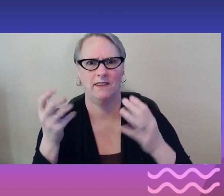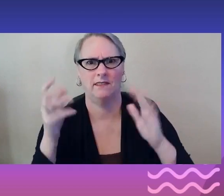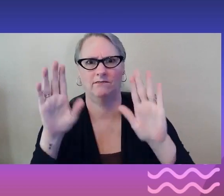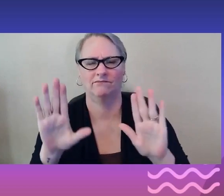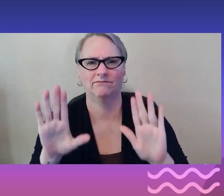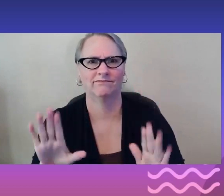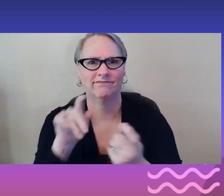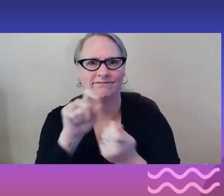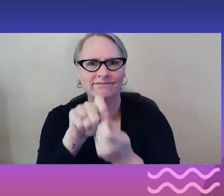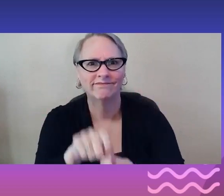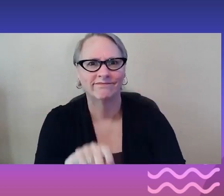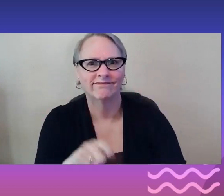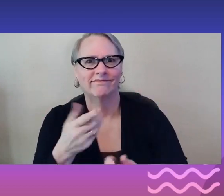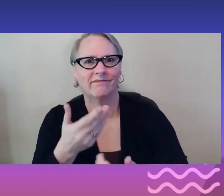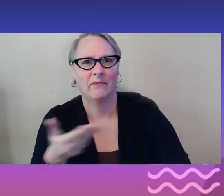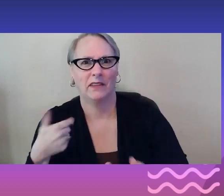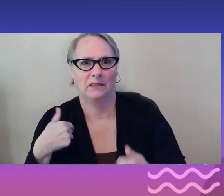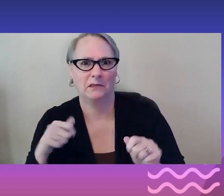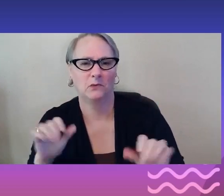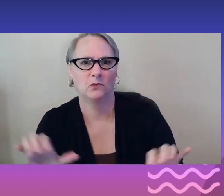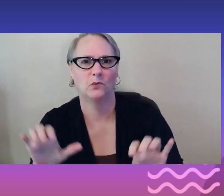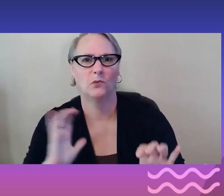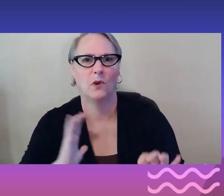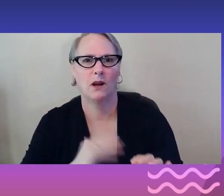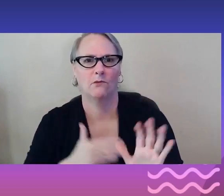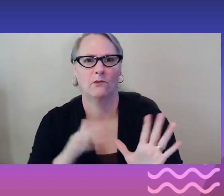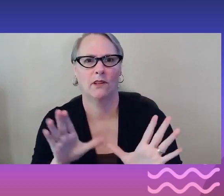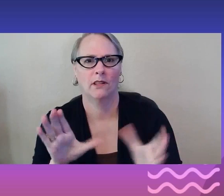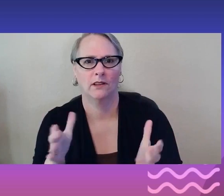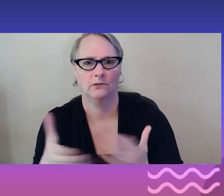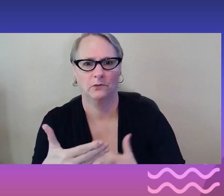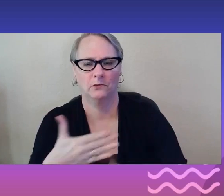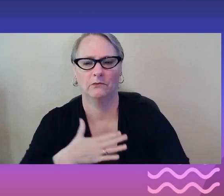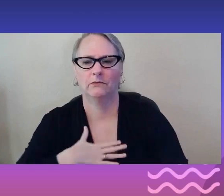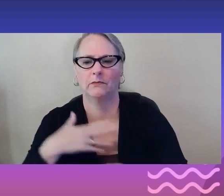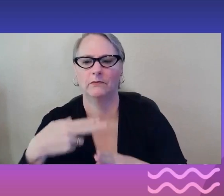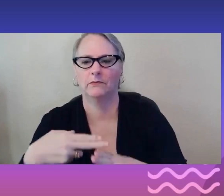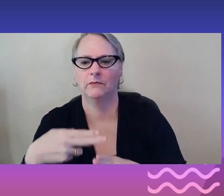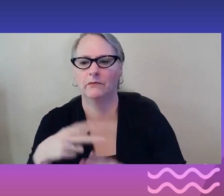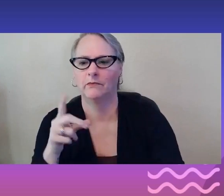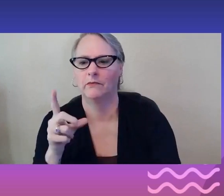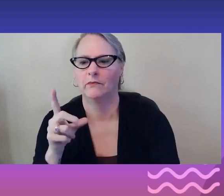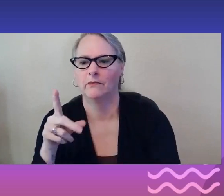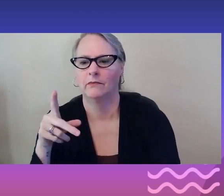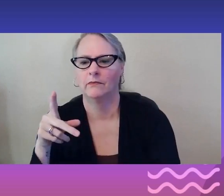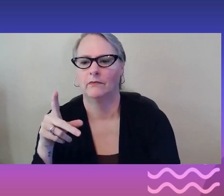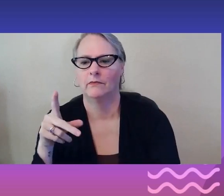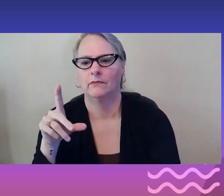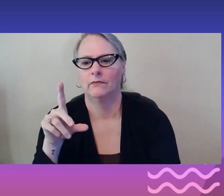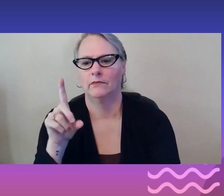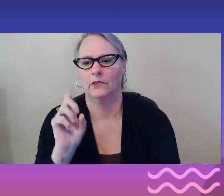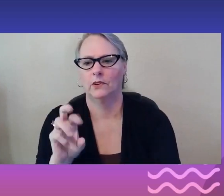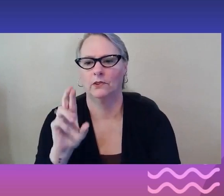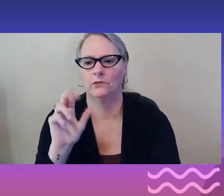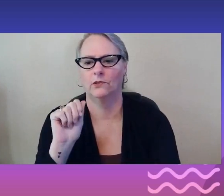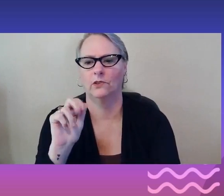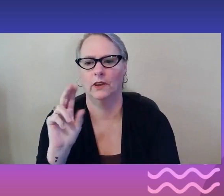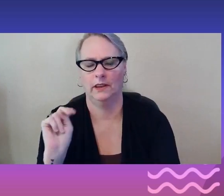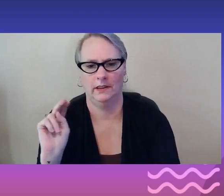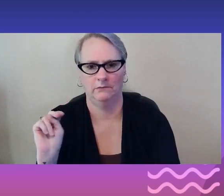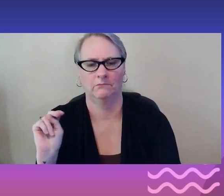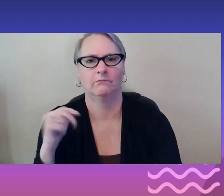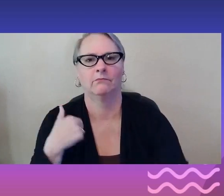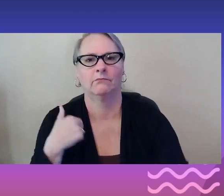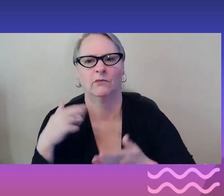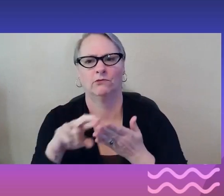we can do in our classrooms. So my name is Dr. Ann Sam, and I'm an advanced research scientist at Frank Porter